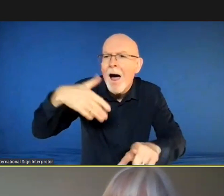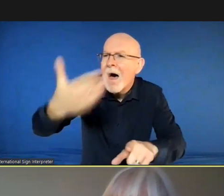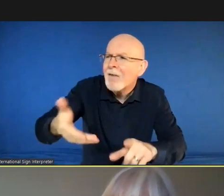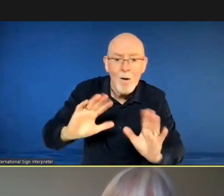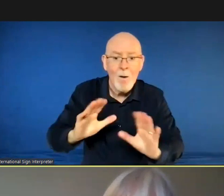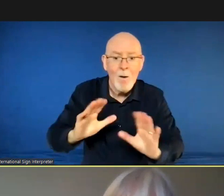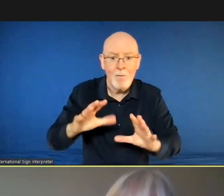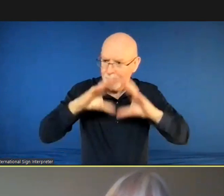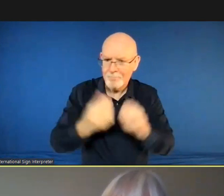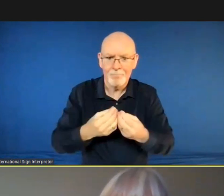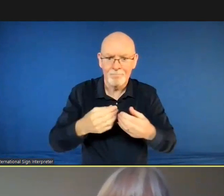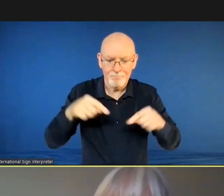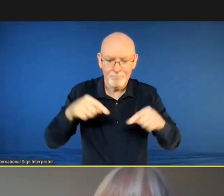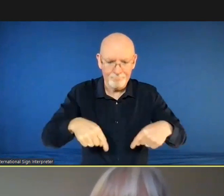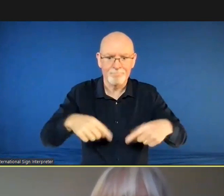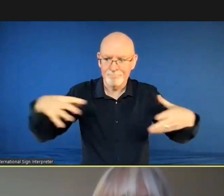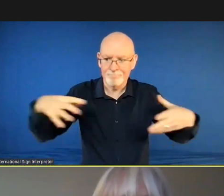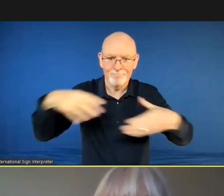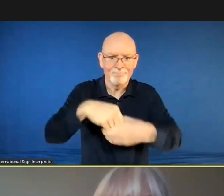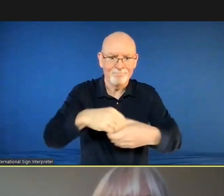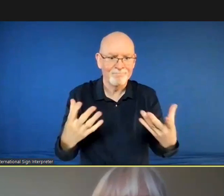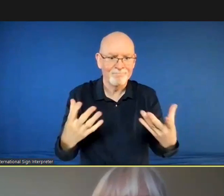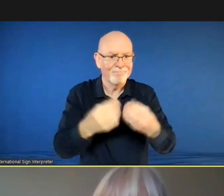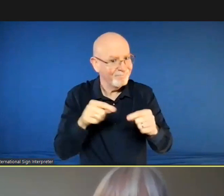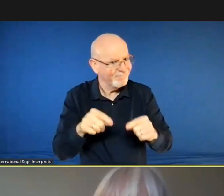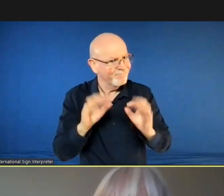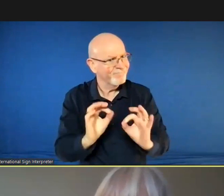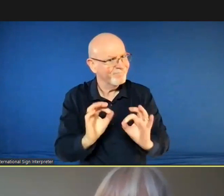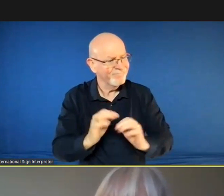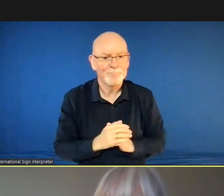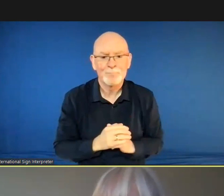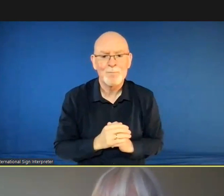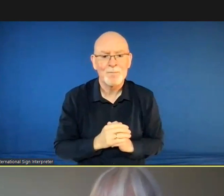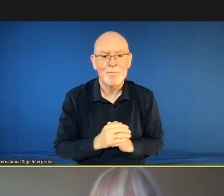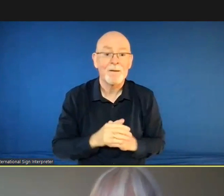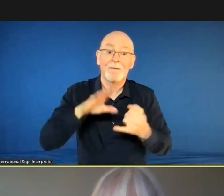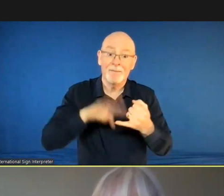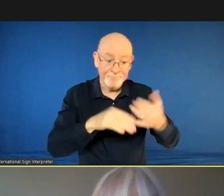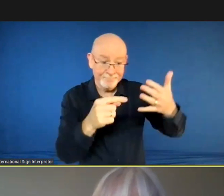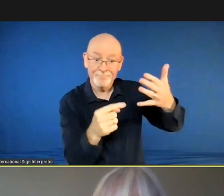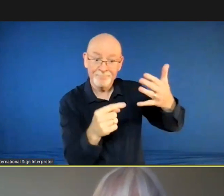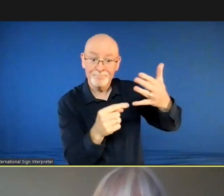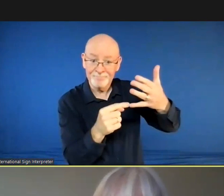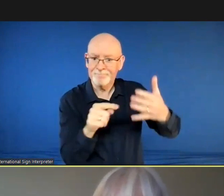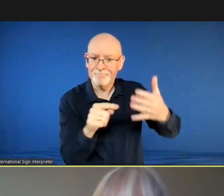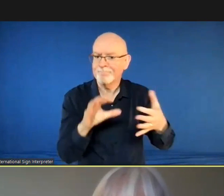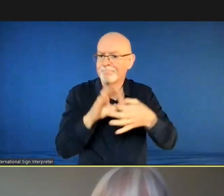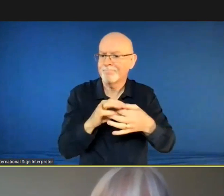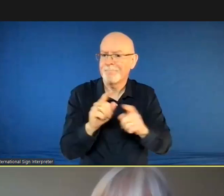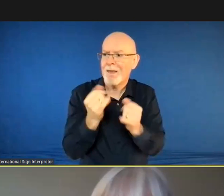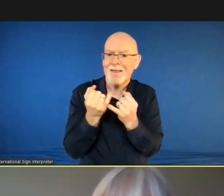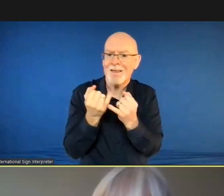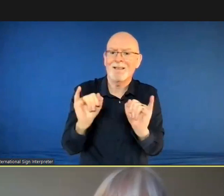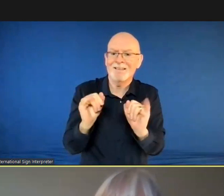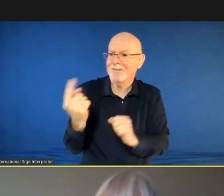Finally, the last chapter deals with independence. We work with young people up to the age of